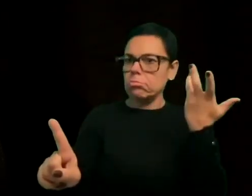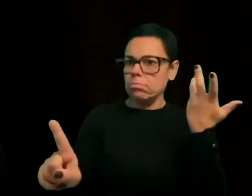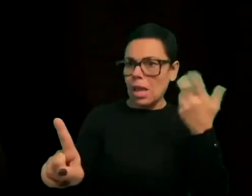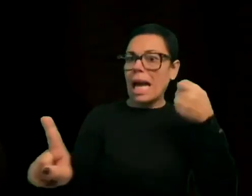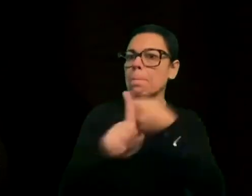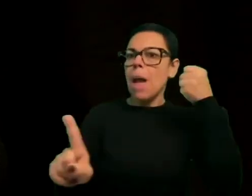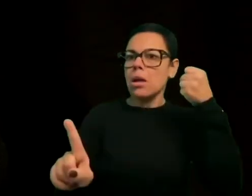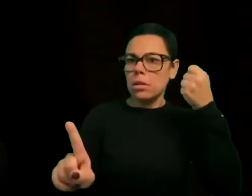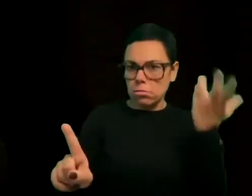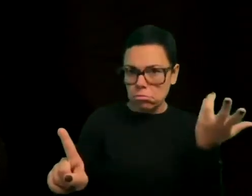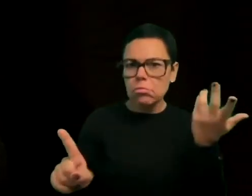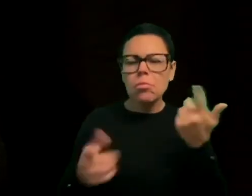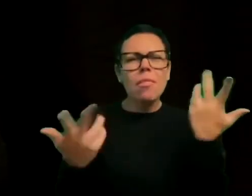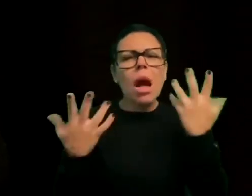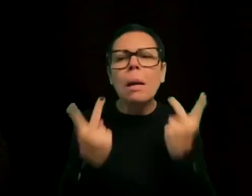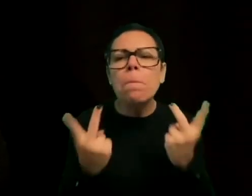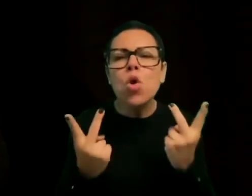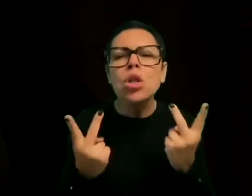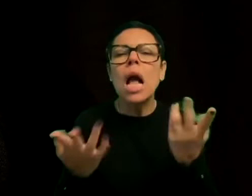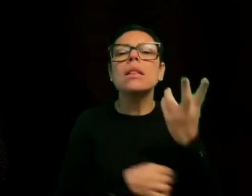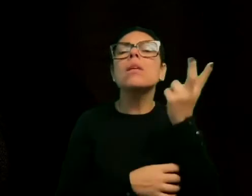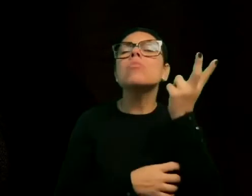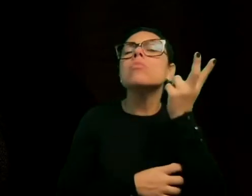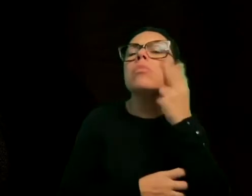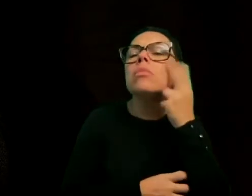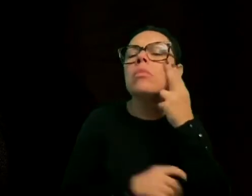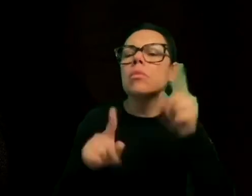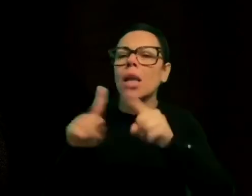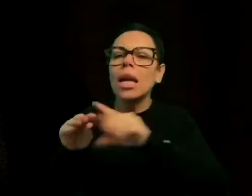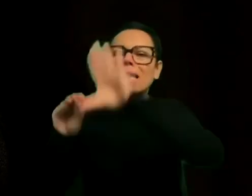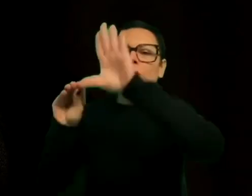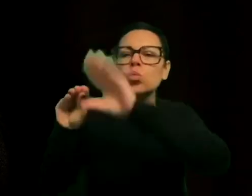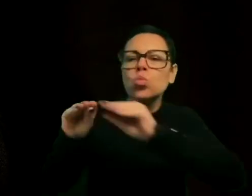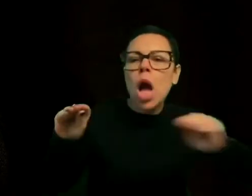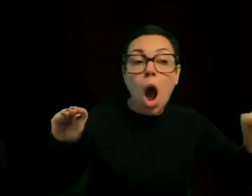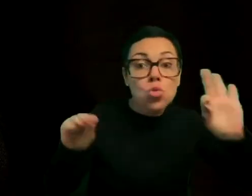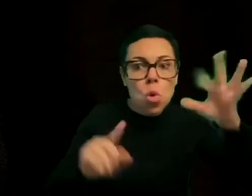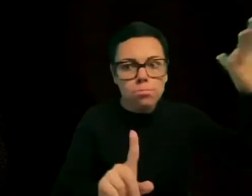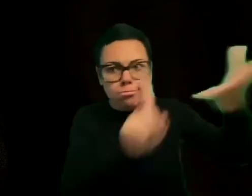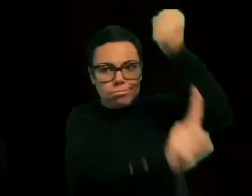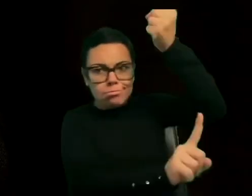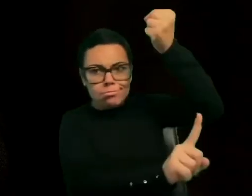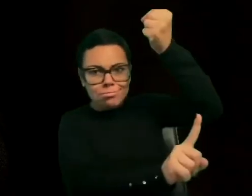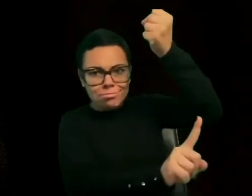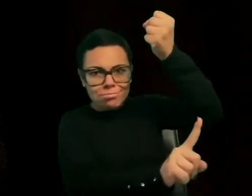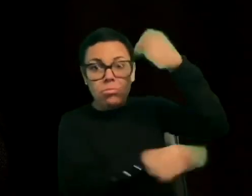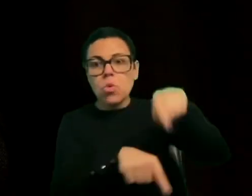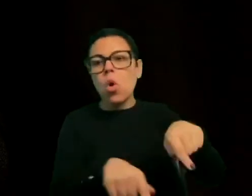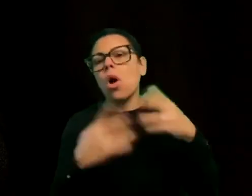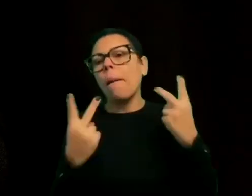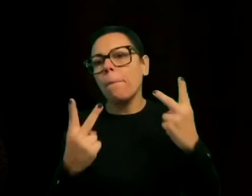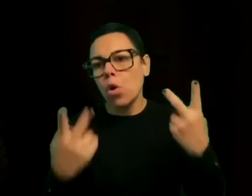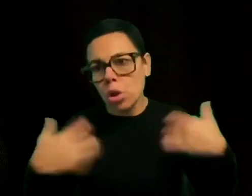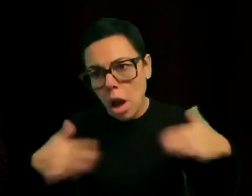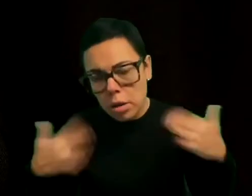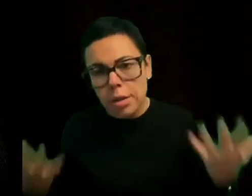the end result you're achieving. So some of the things that are coming out of these experiences are that